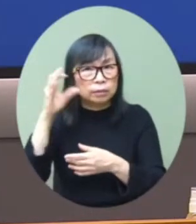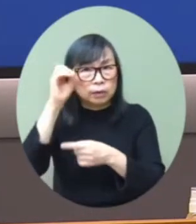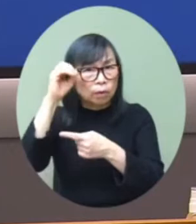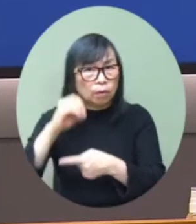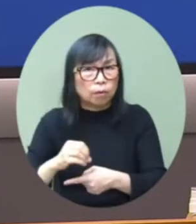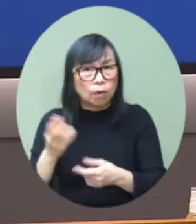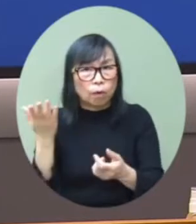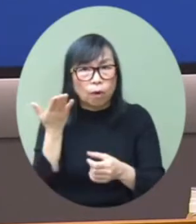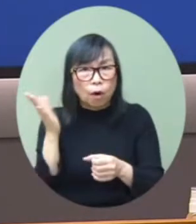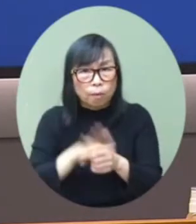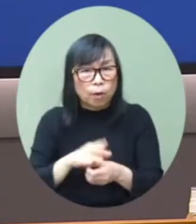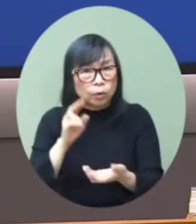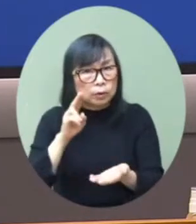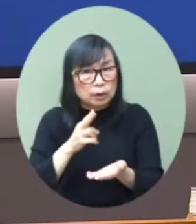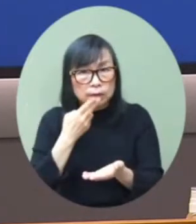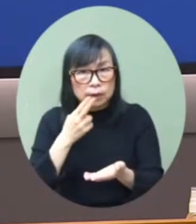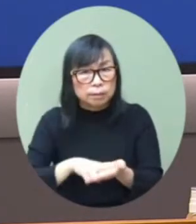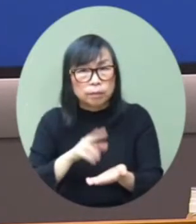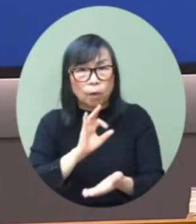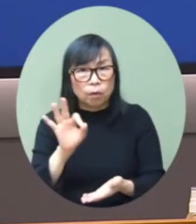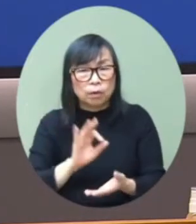rarely need to offer subsidies.